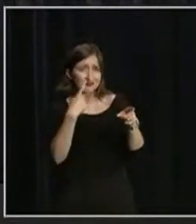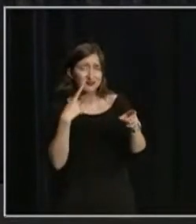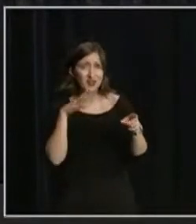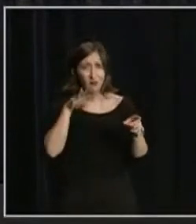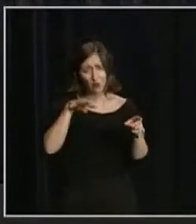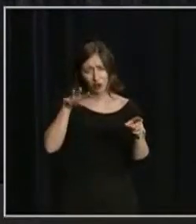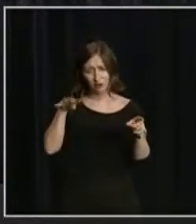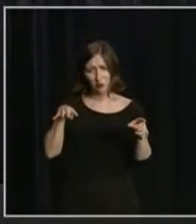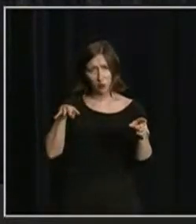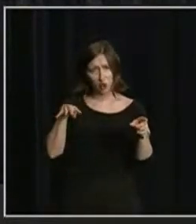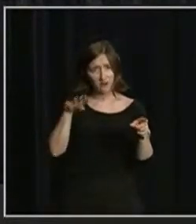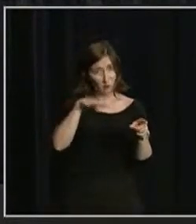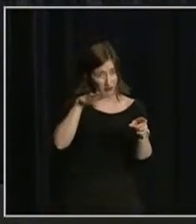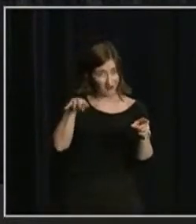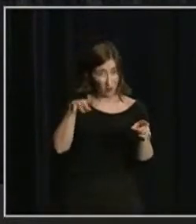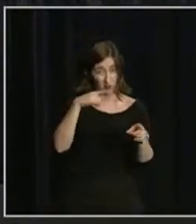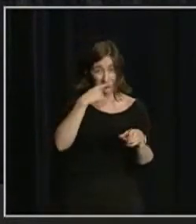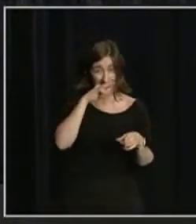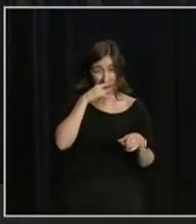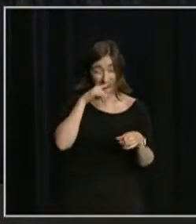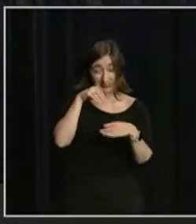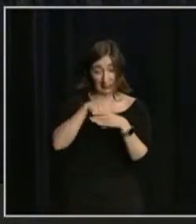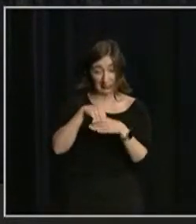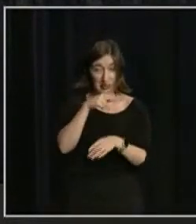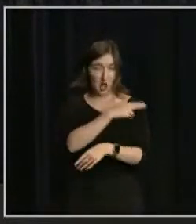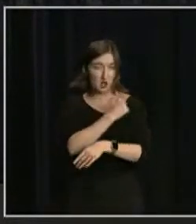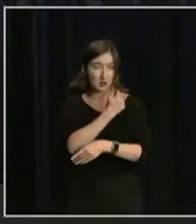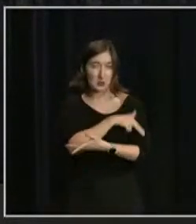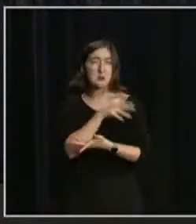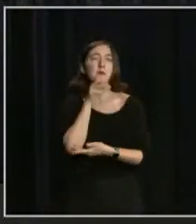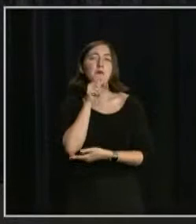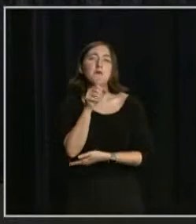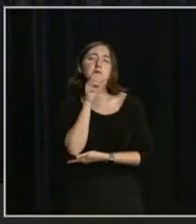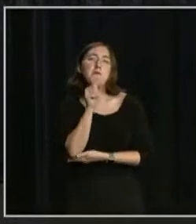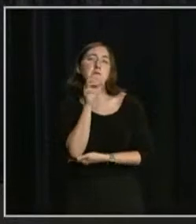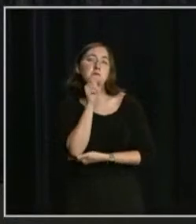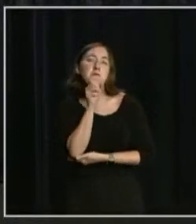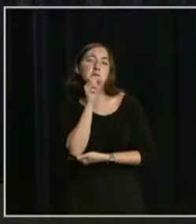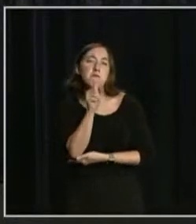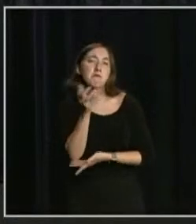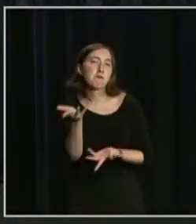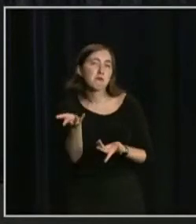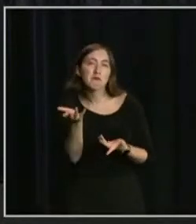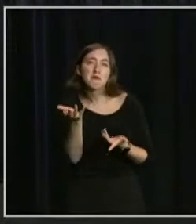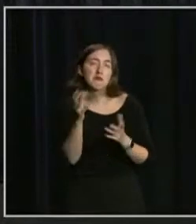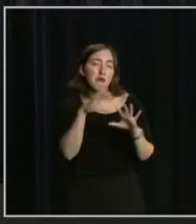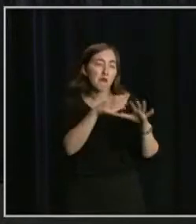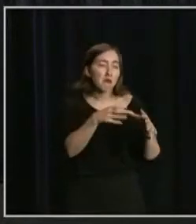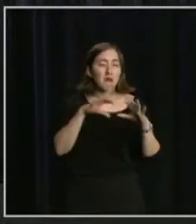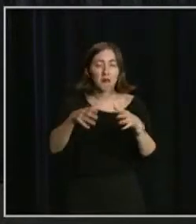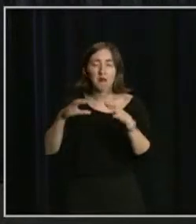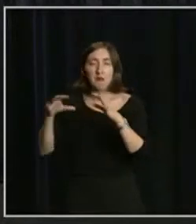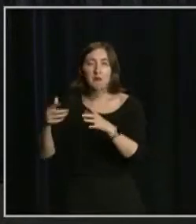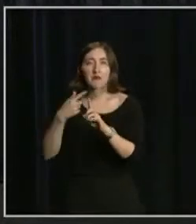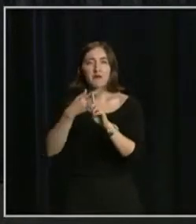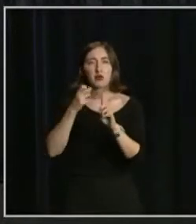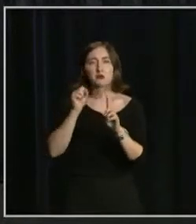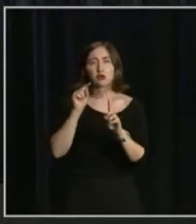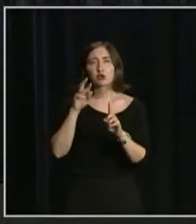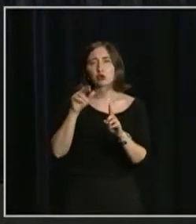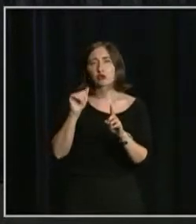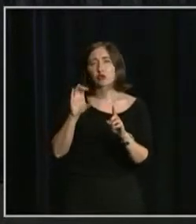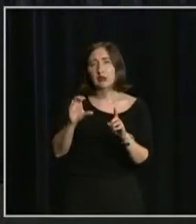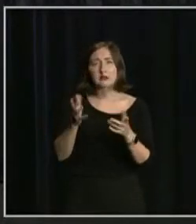are in the hospitals. Do y'all have the age breakdown of hospitalizations yet from STRAC? And if not, what's the